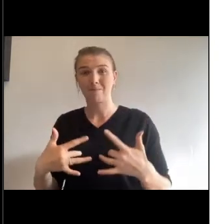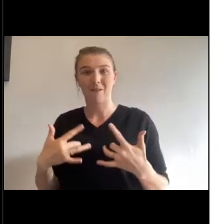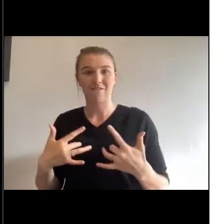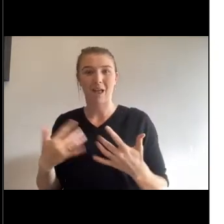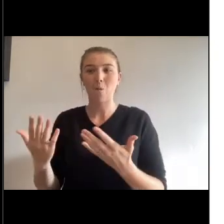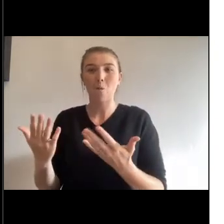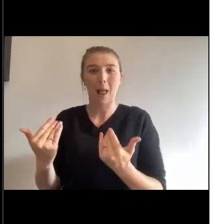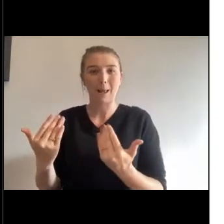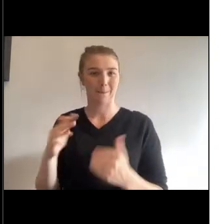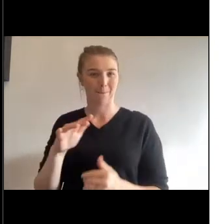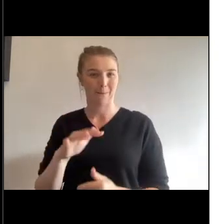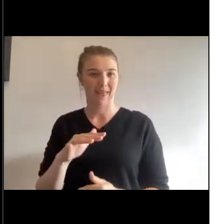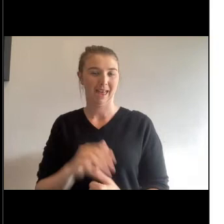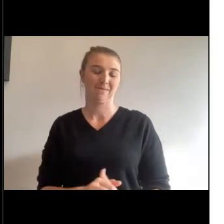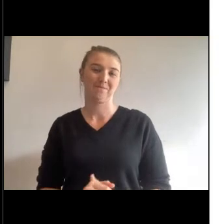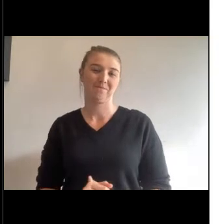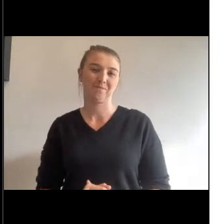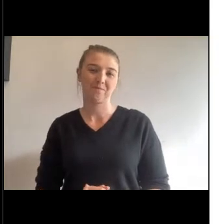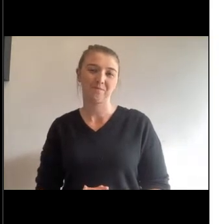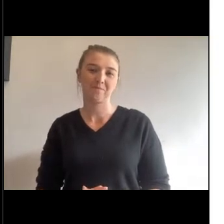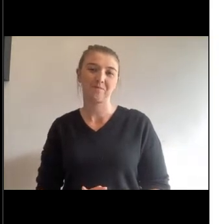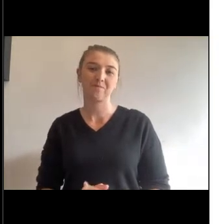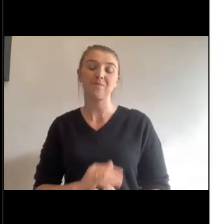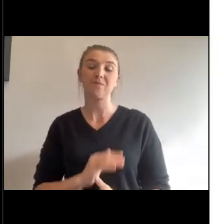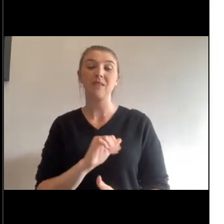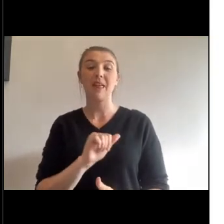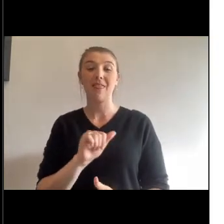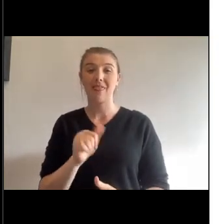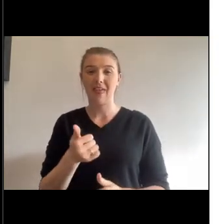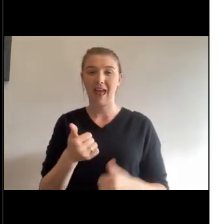that organization. Then the merger happened